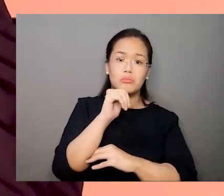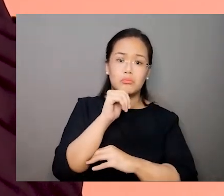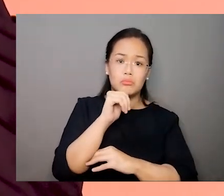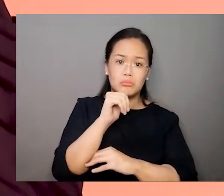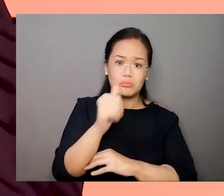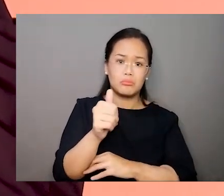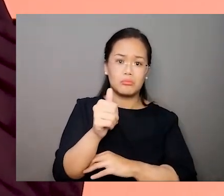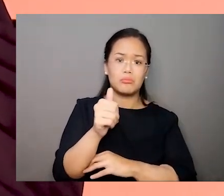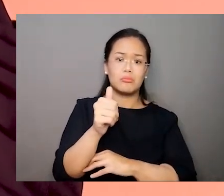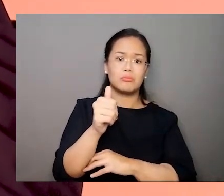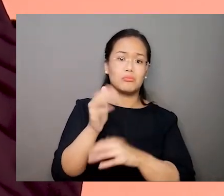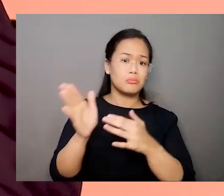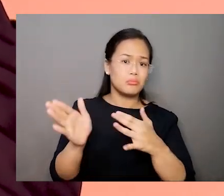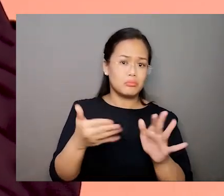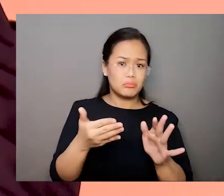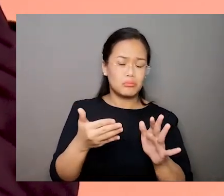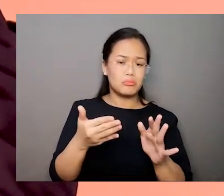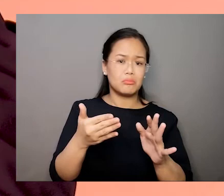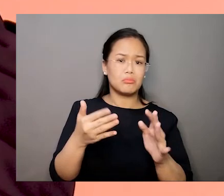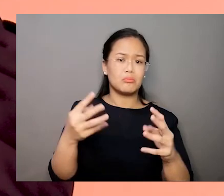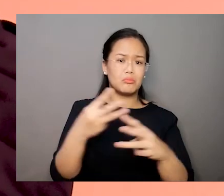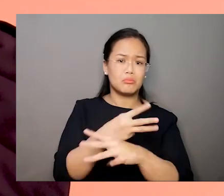adverse consequences for women.